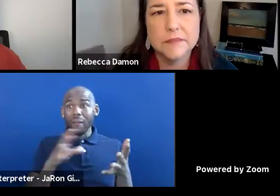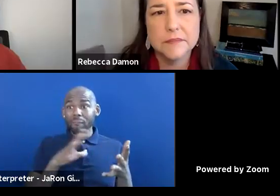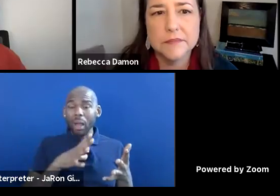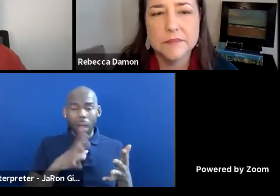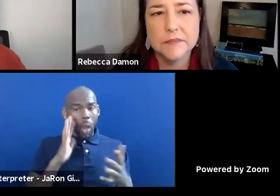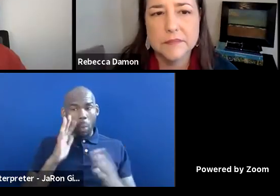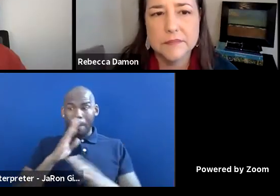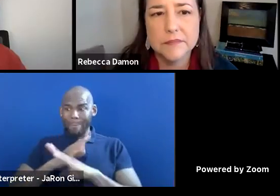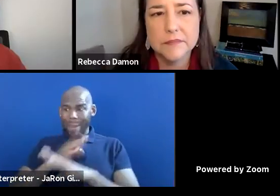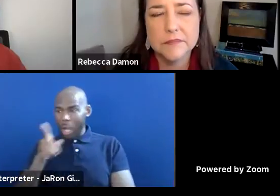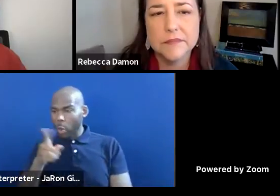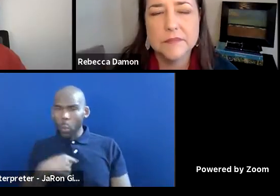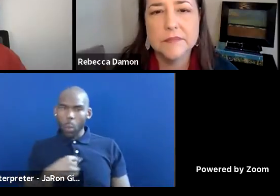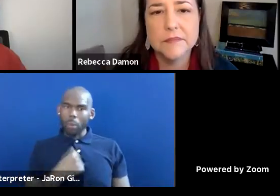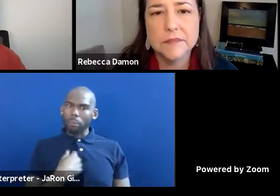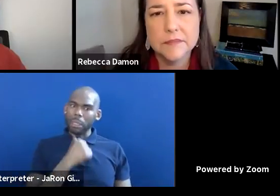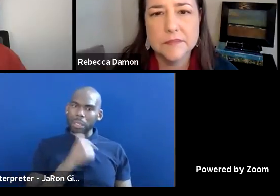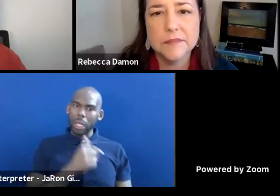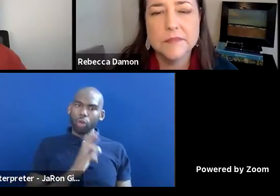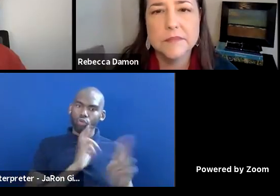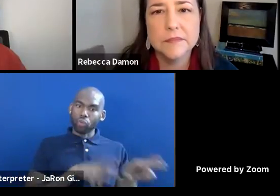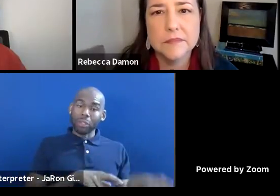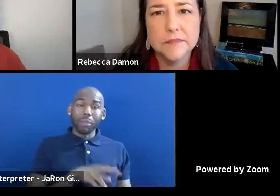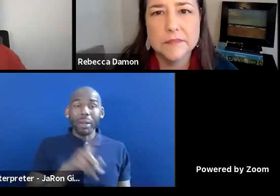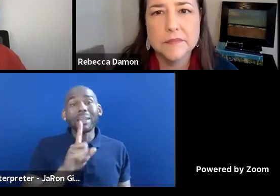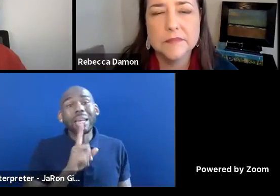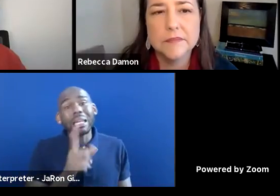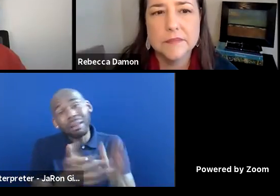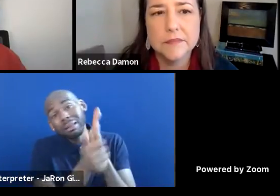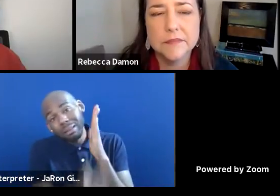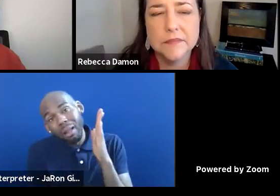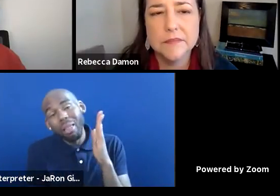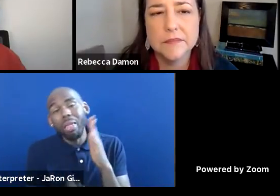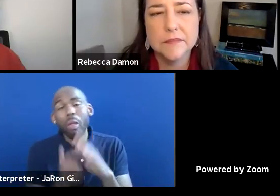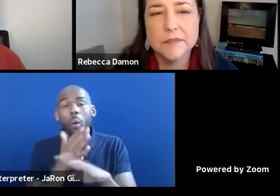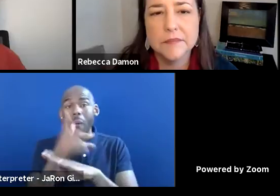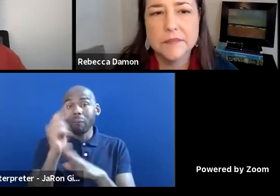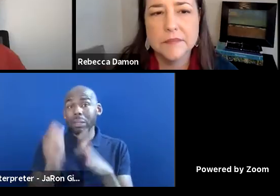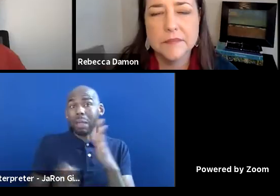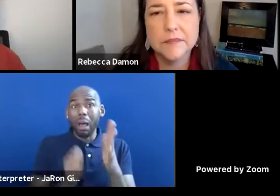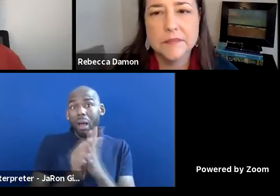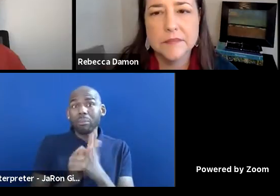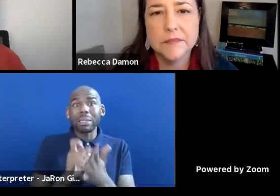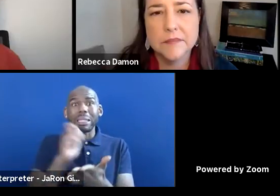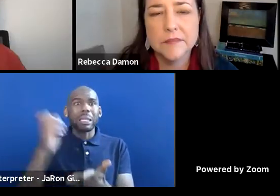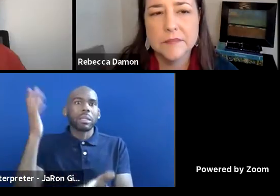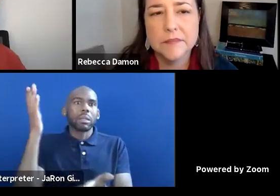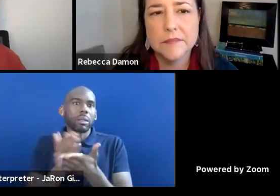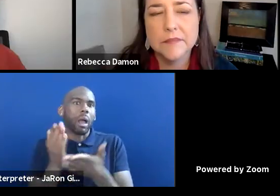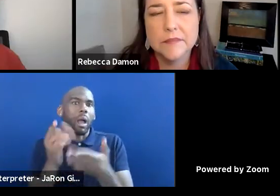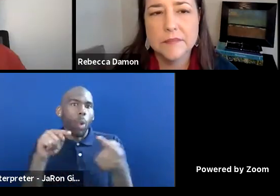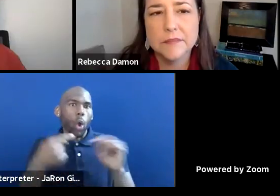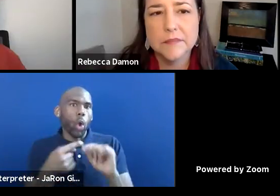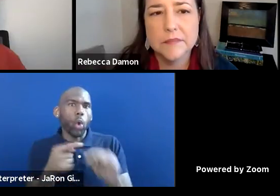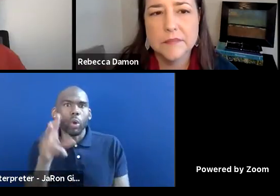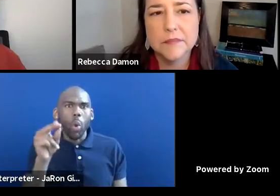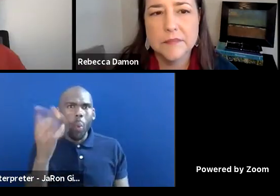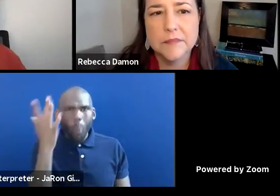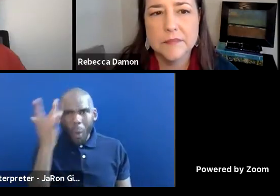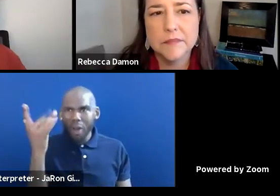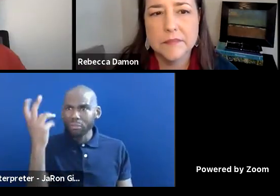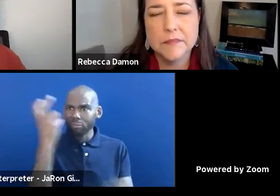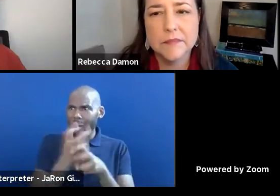not going to respond. But it's a skill that over time, it doesn't stop hurting, because you are trying so hard and we're